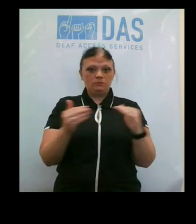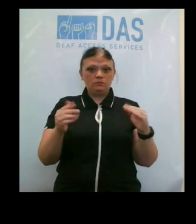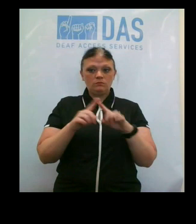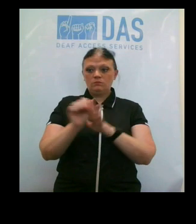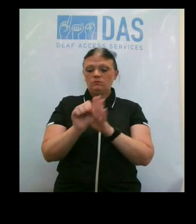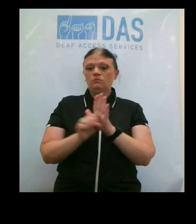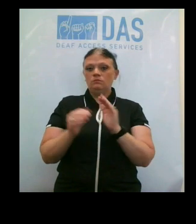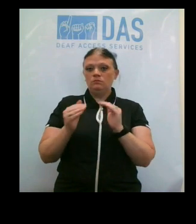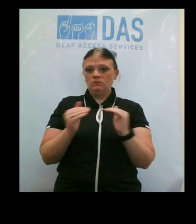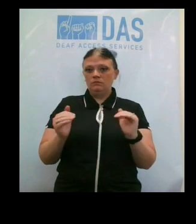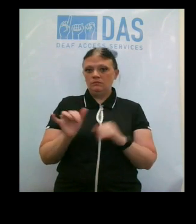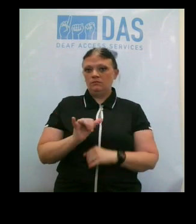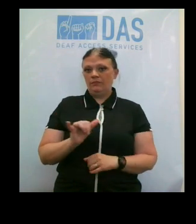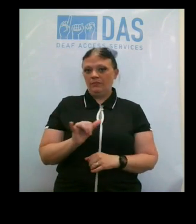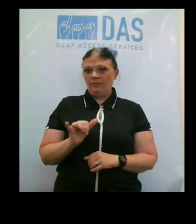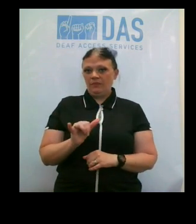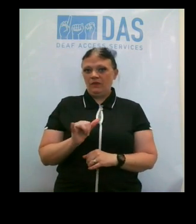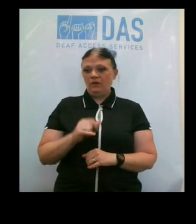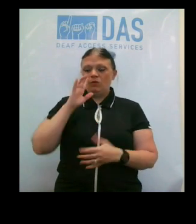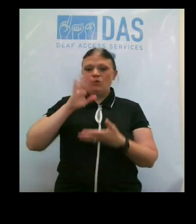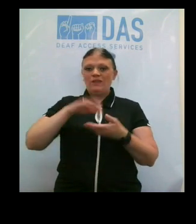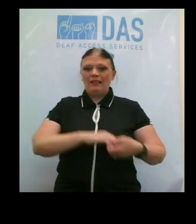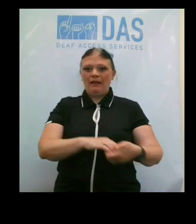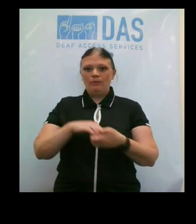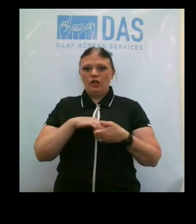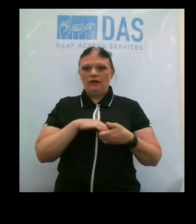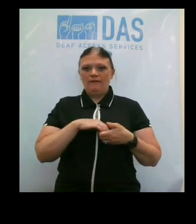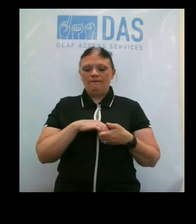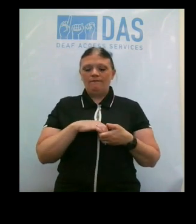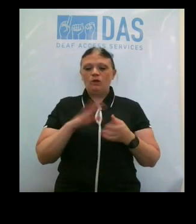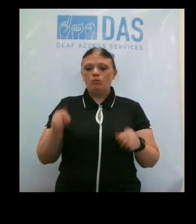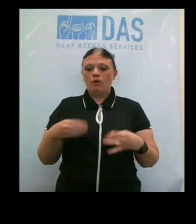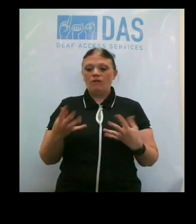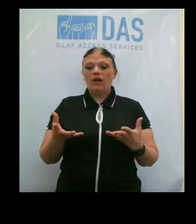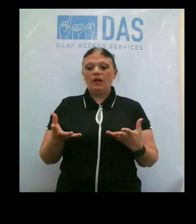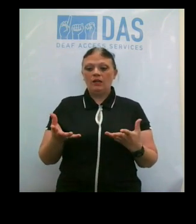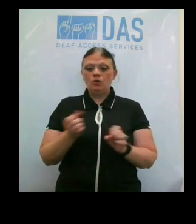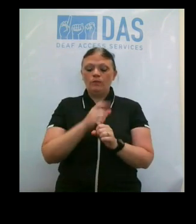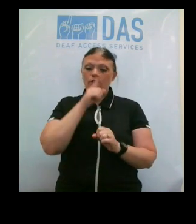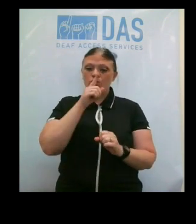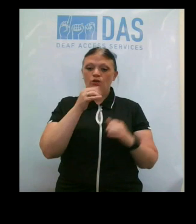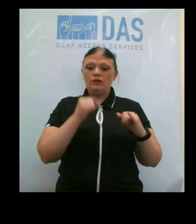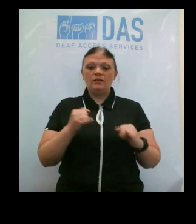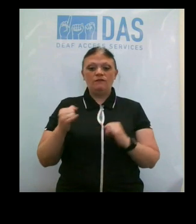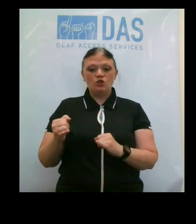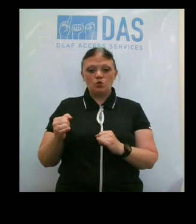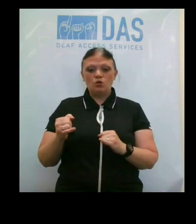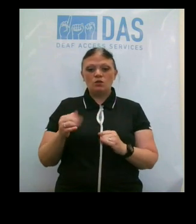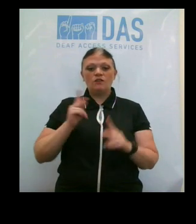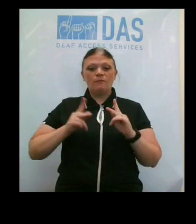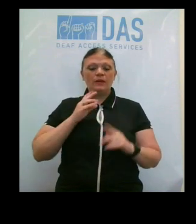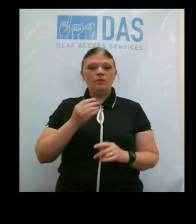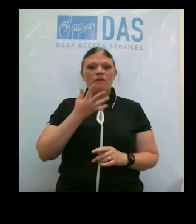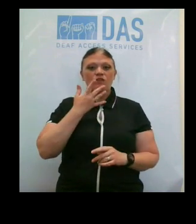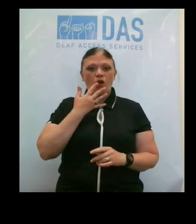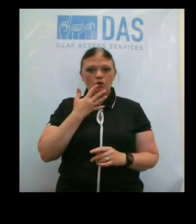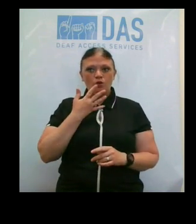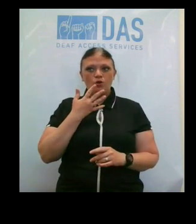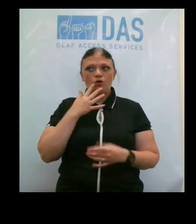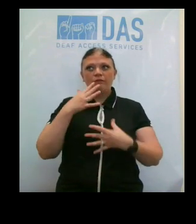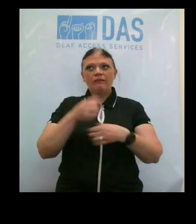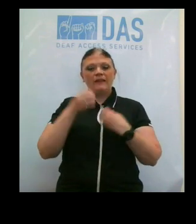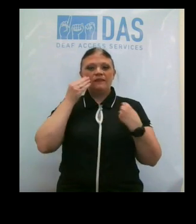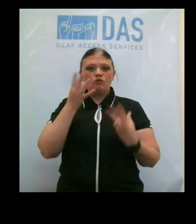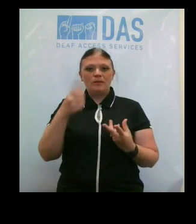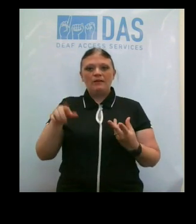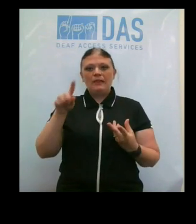state level and through the Millennium Collaborative, were provided to ensure that individuals, people of color, were getting the